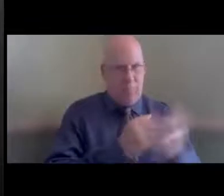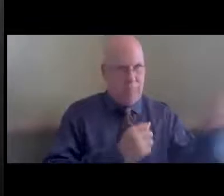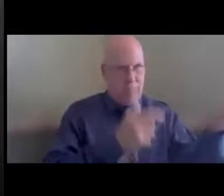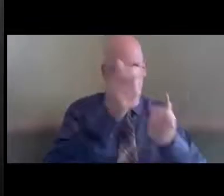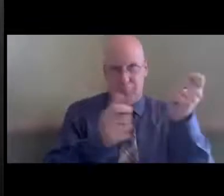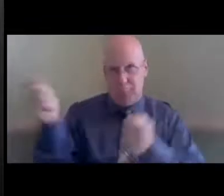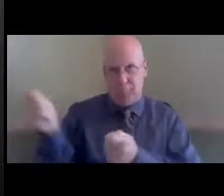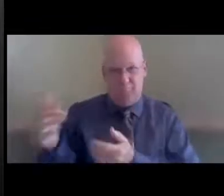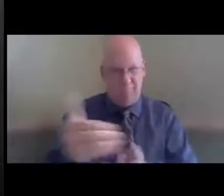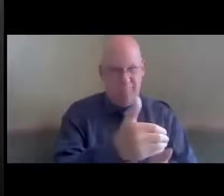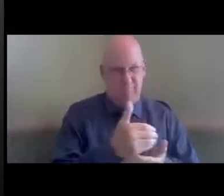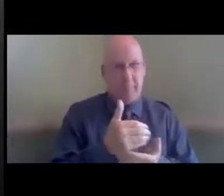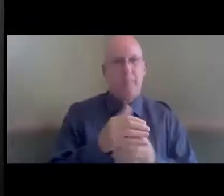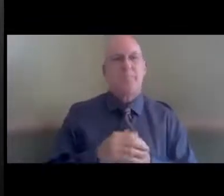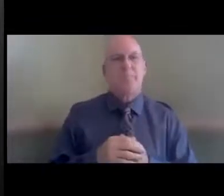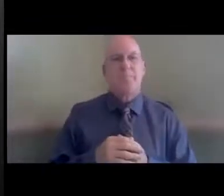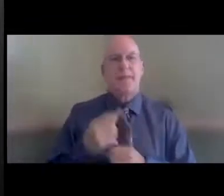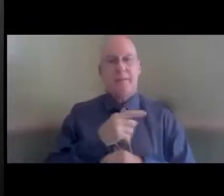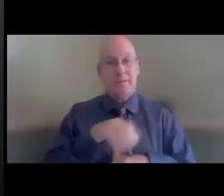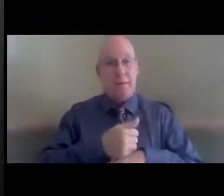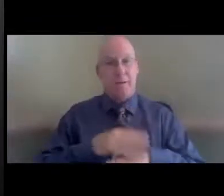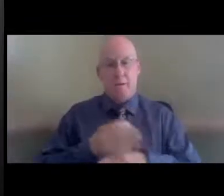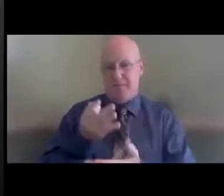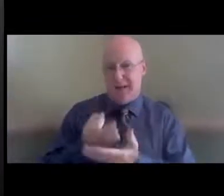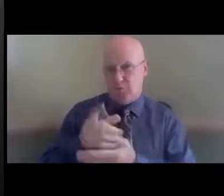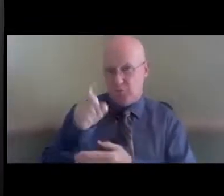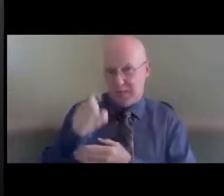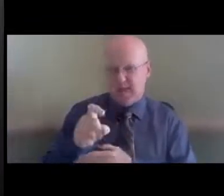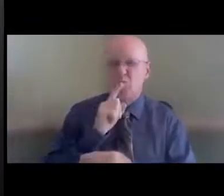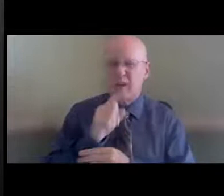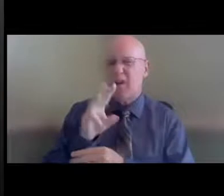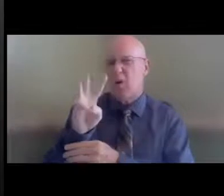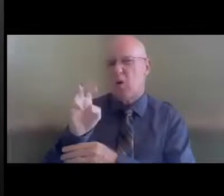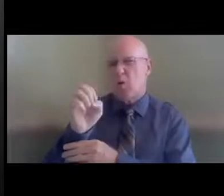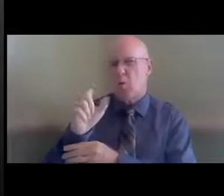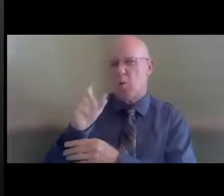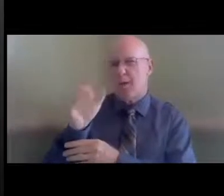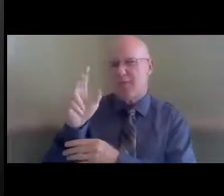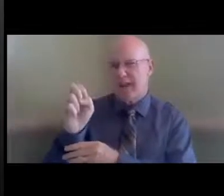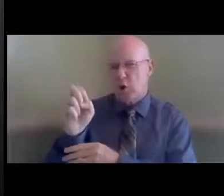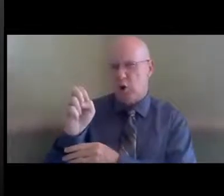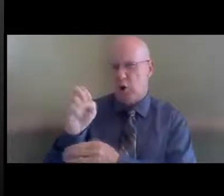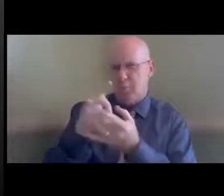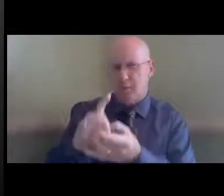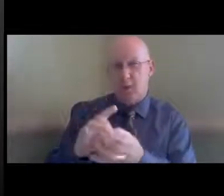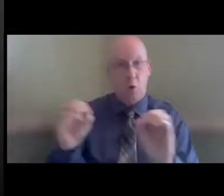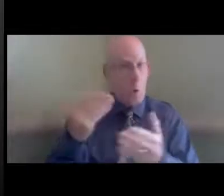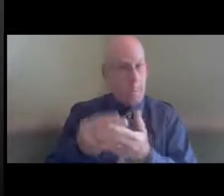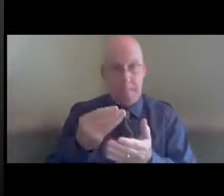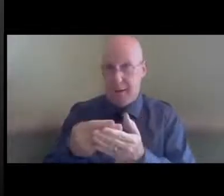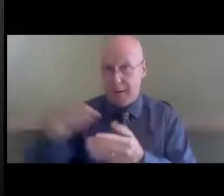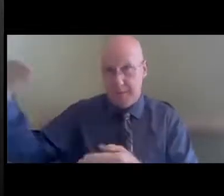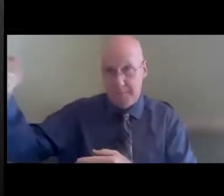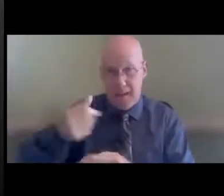based upon financial need. It is a welfare-based program. None of the money that's paid out through the